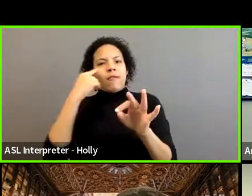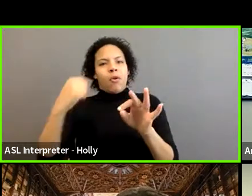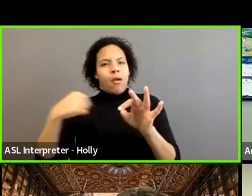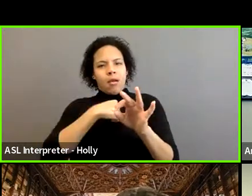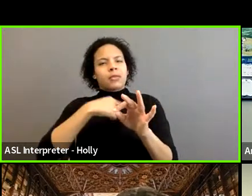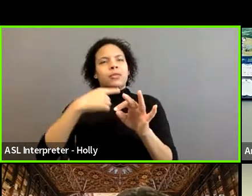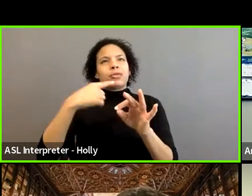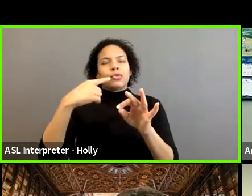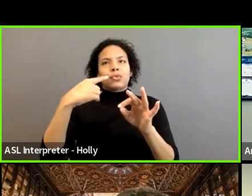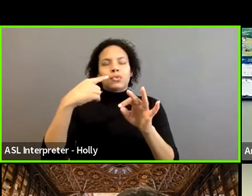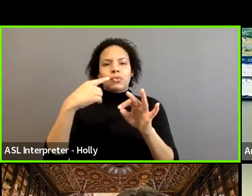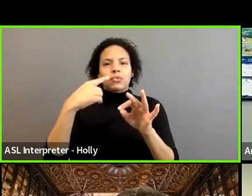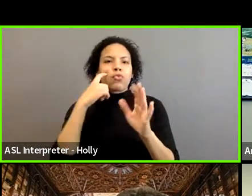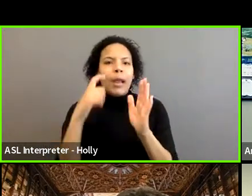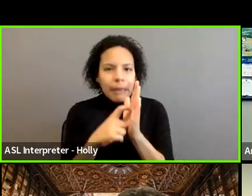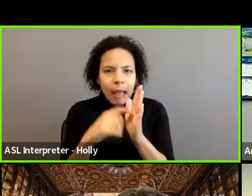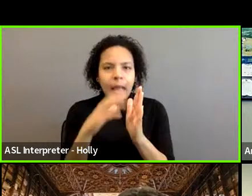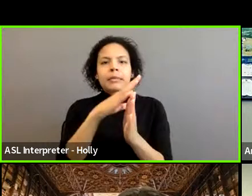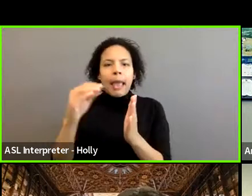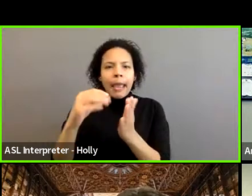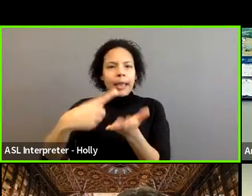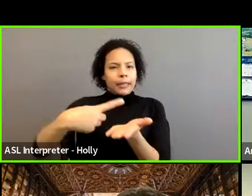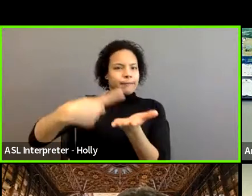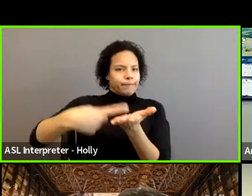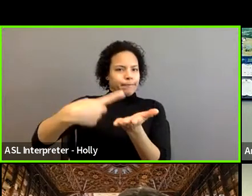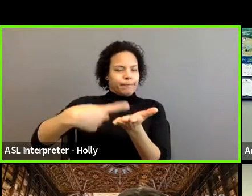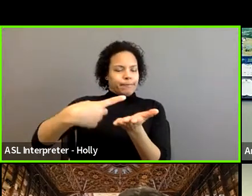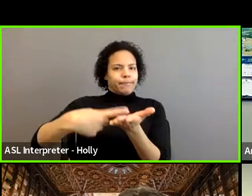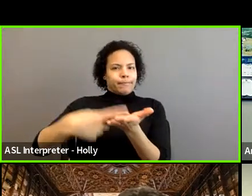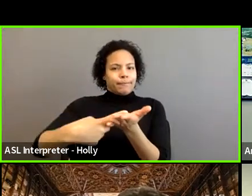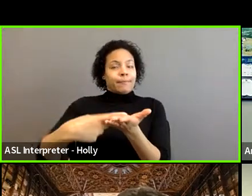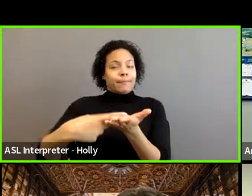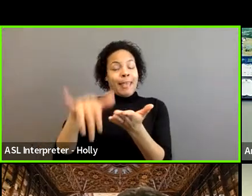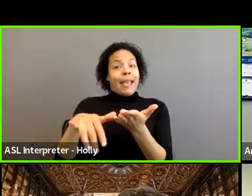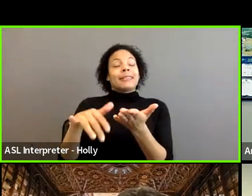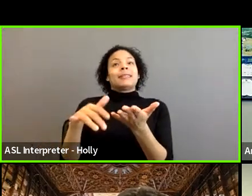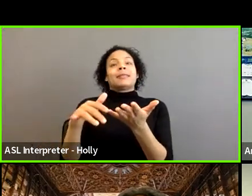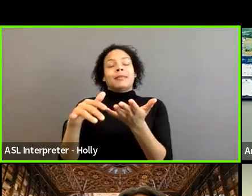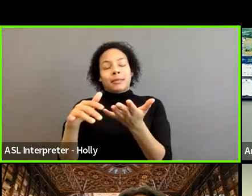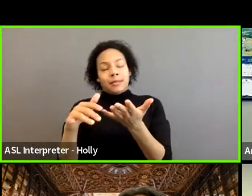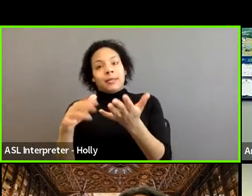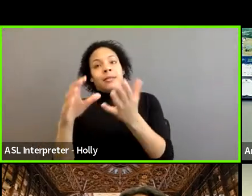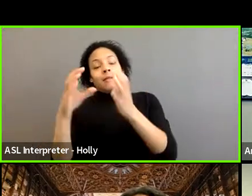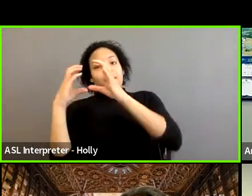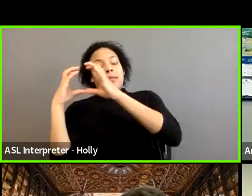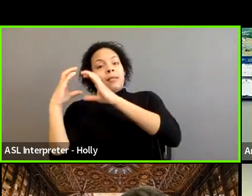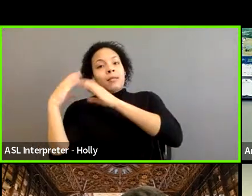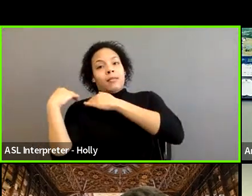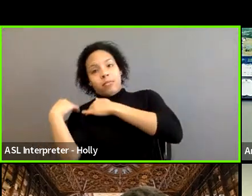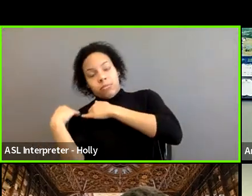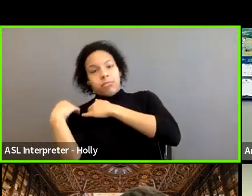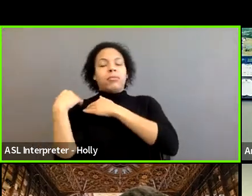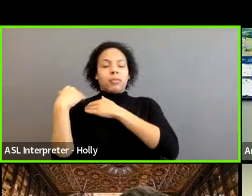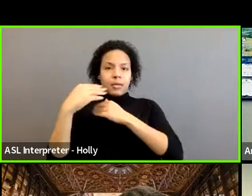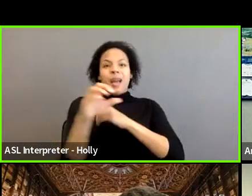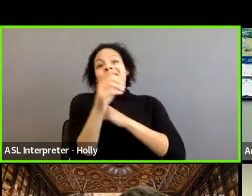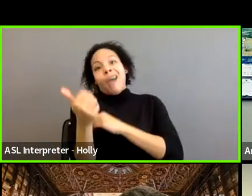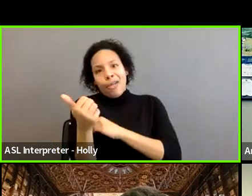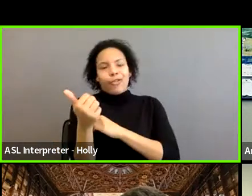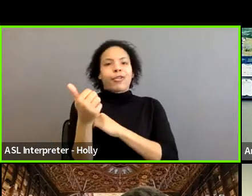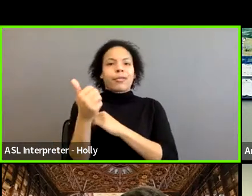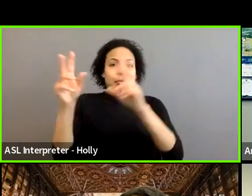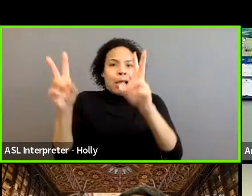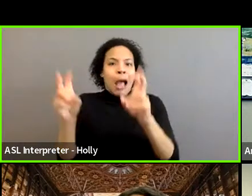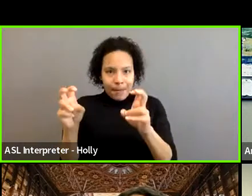and acknowledge. That's a whole nother place to unpack, right, in terms of allyship. But it's really important for us